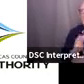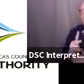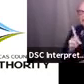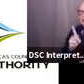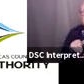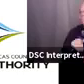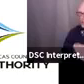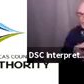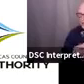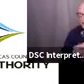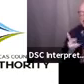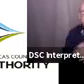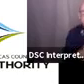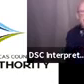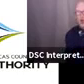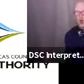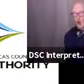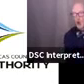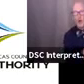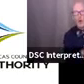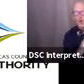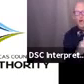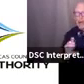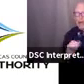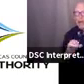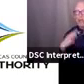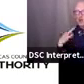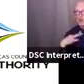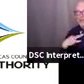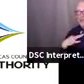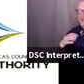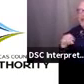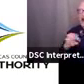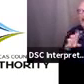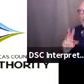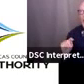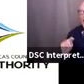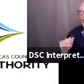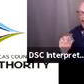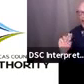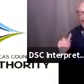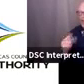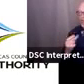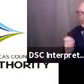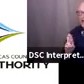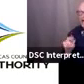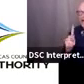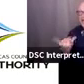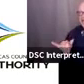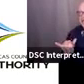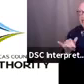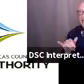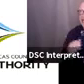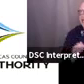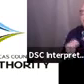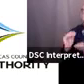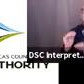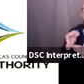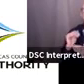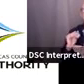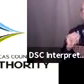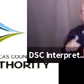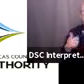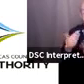and they can't go and get loans or lines of credit. So the Port Authority's kind of stepped into that gap to provide that. The second one